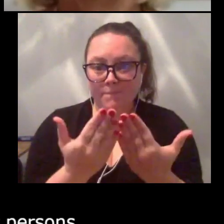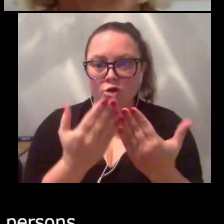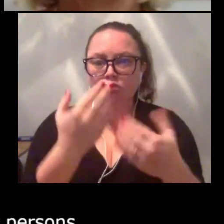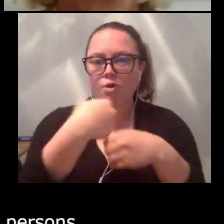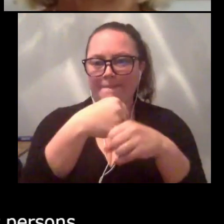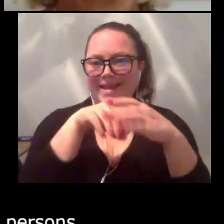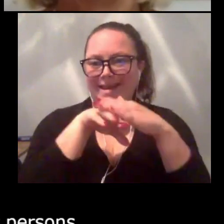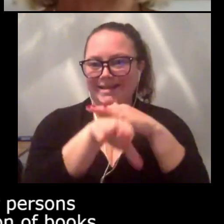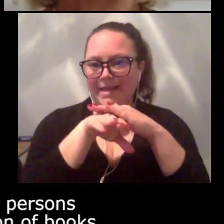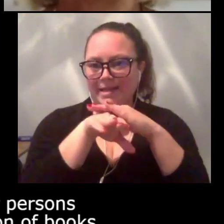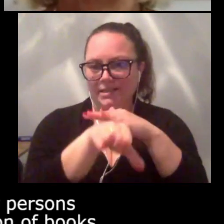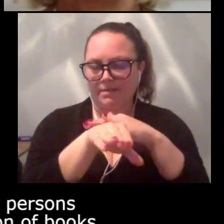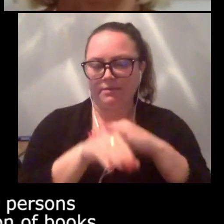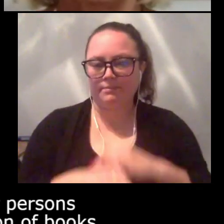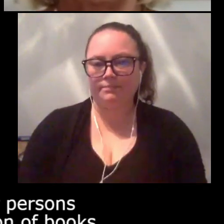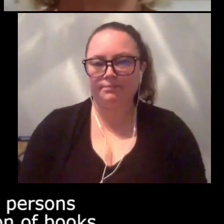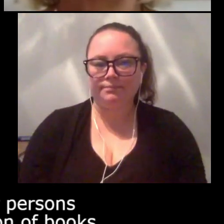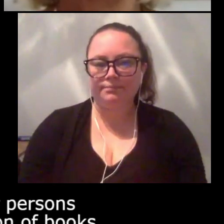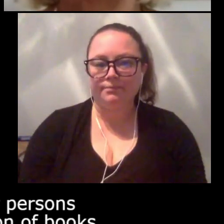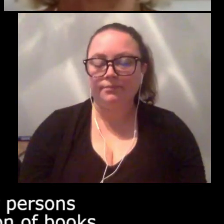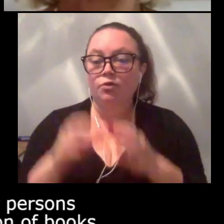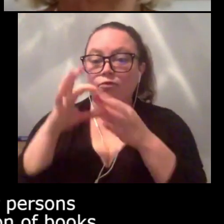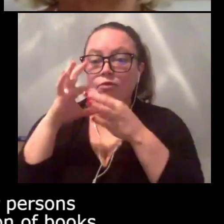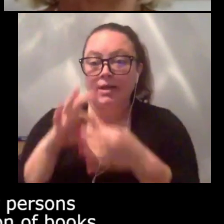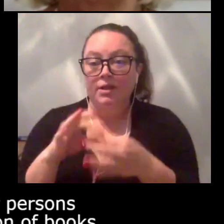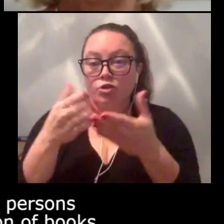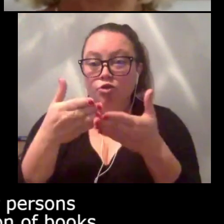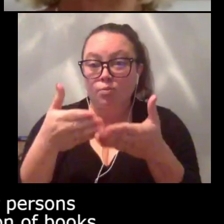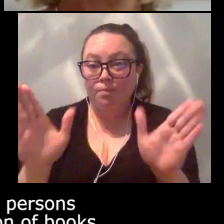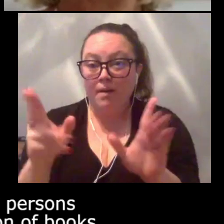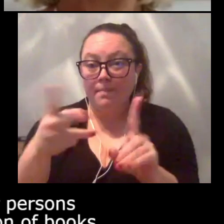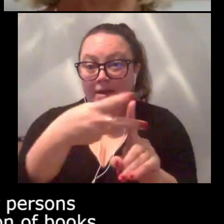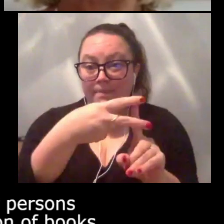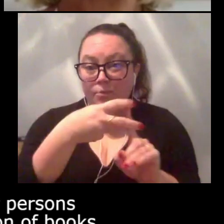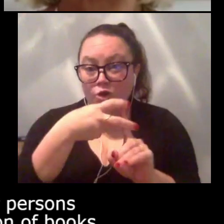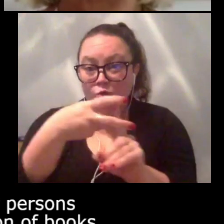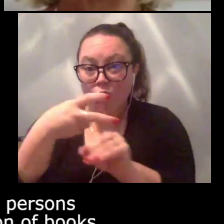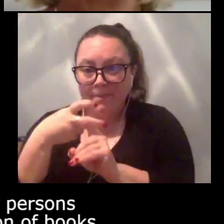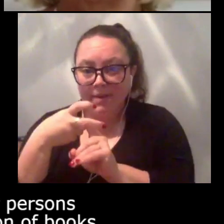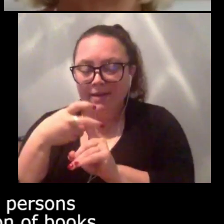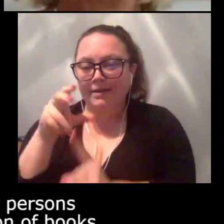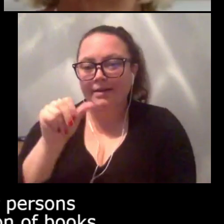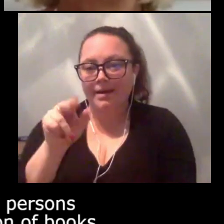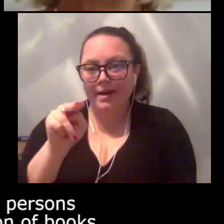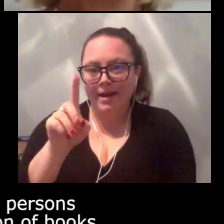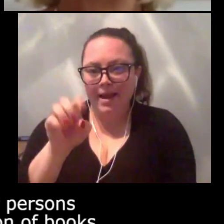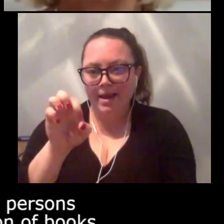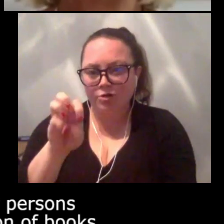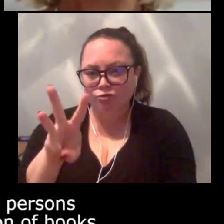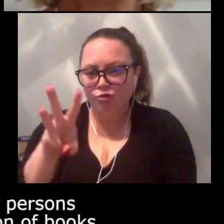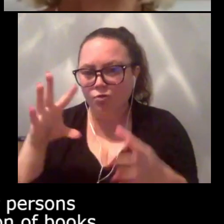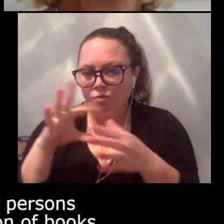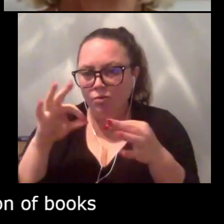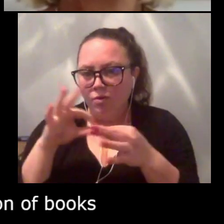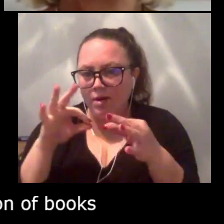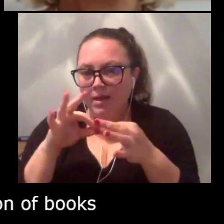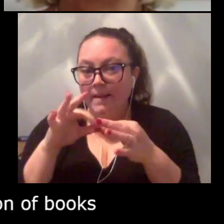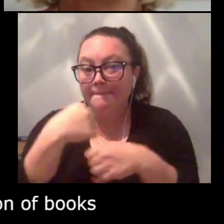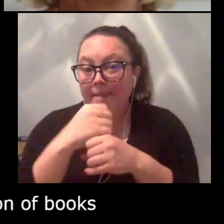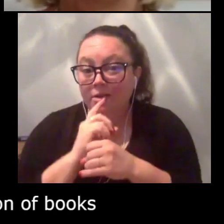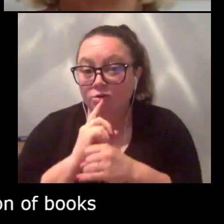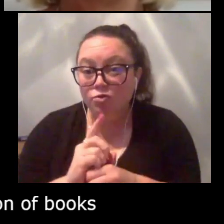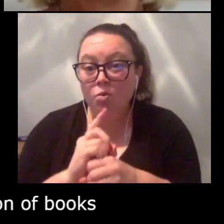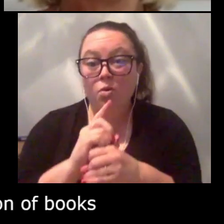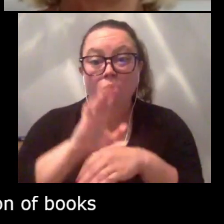with public procurement, when Andrew touched on ensuring that the online training is